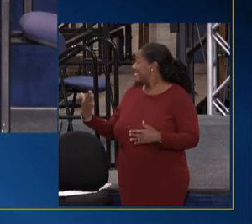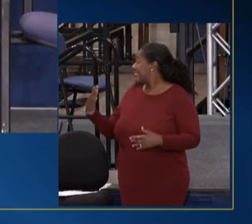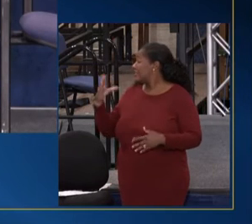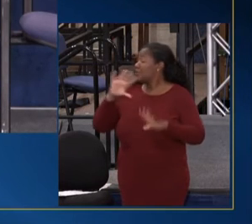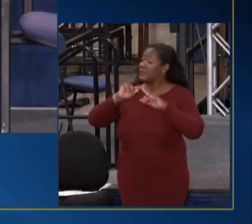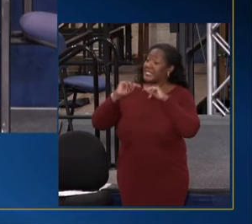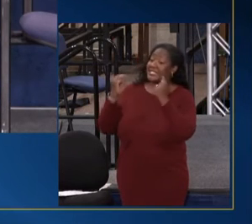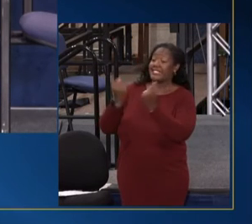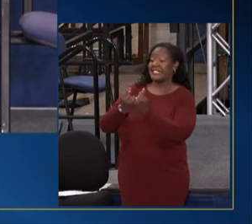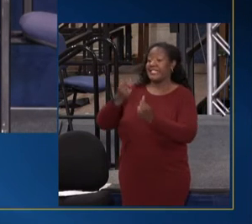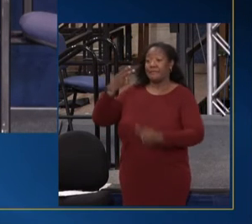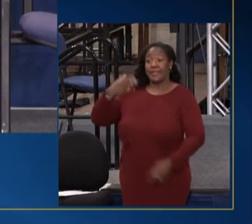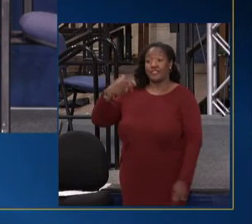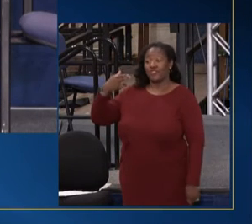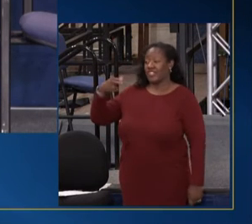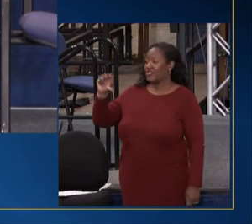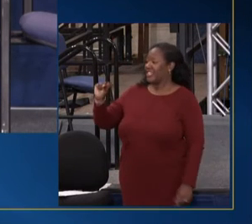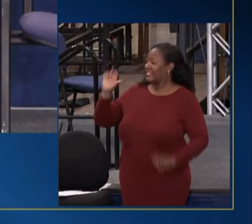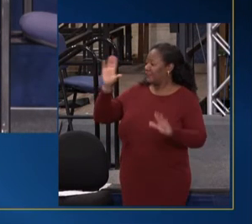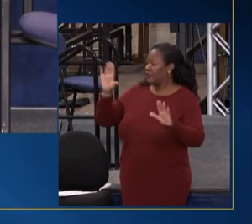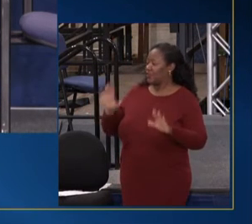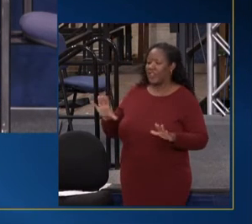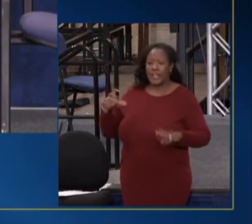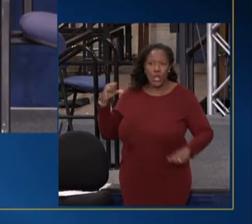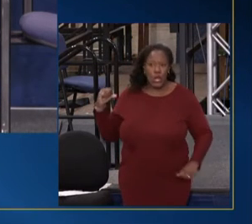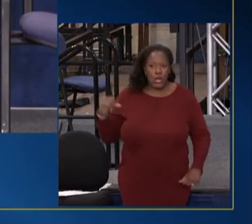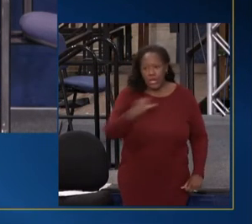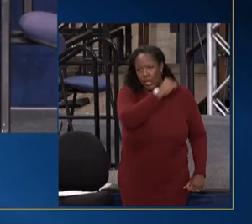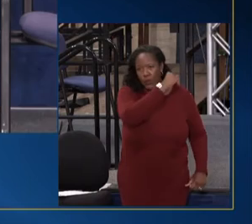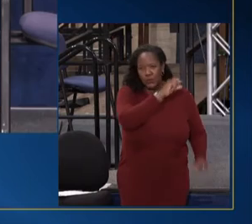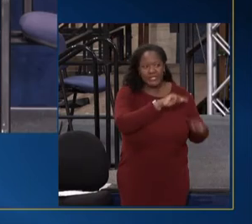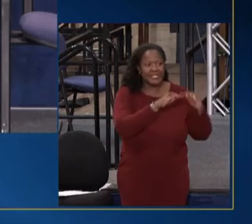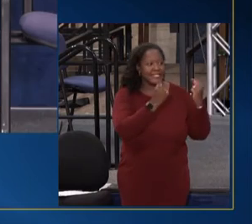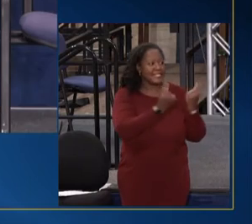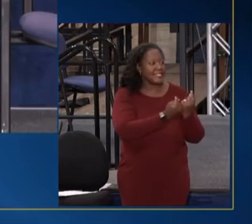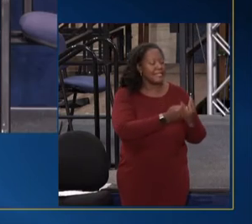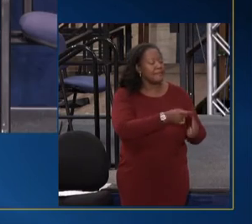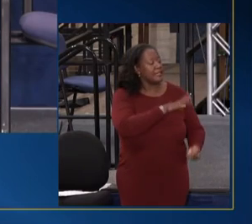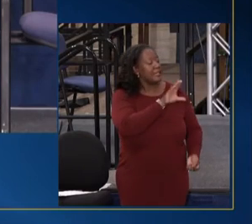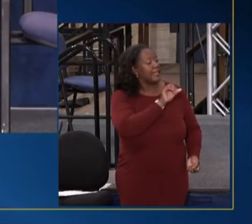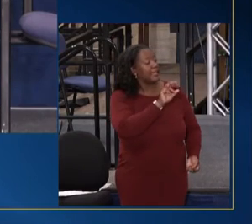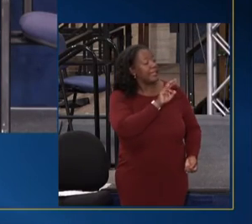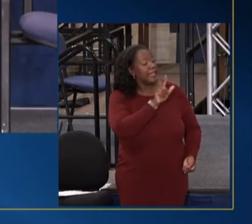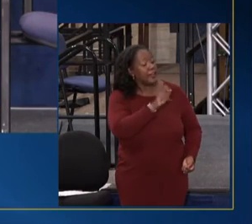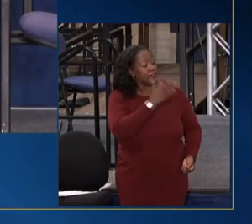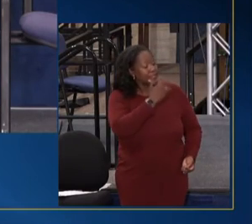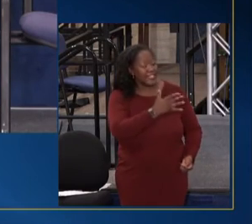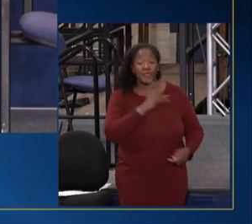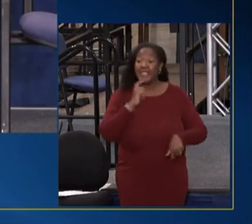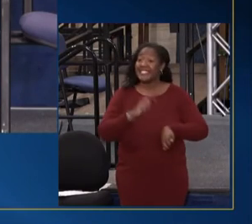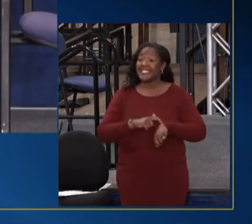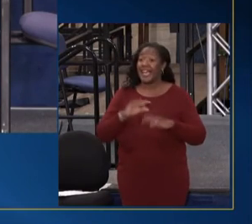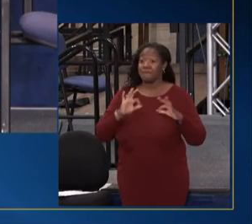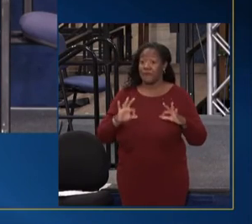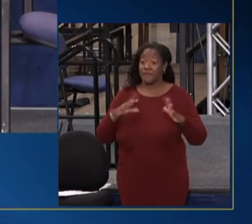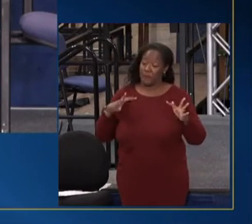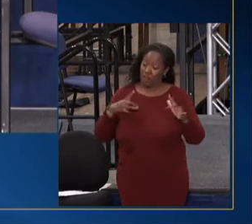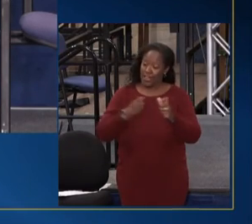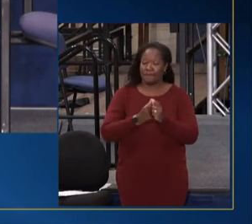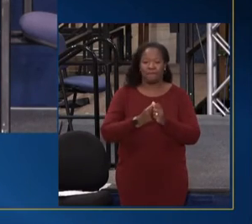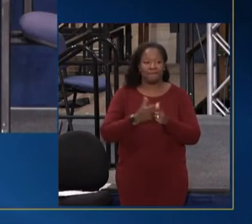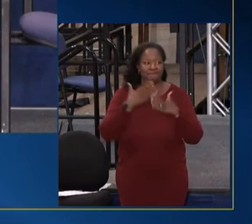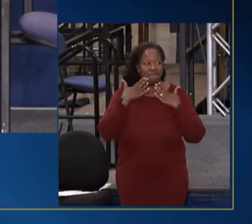HHS, for a great session. Go team. Carol, Brian, thank you for joining, and we are right on time again. So thank you so much.